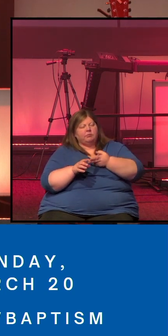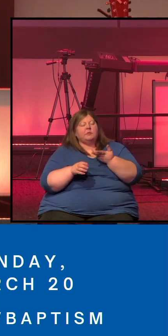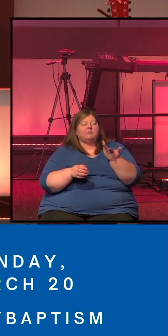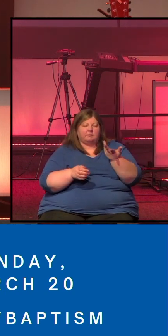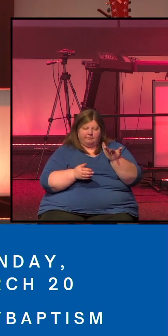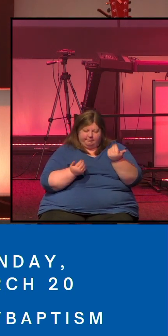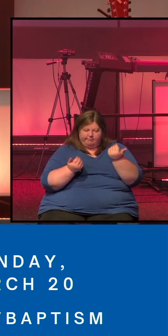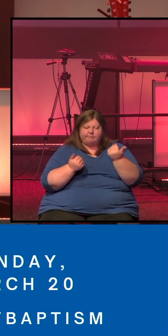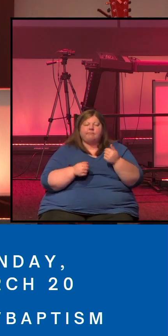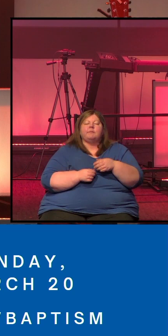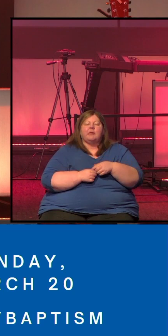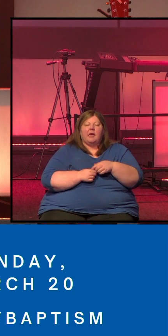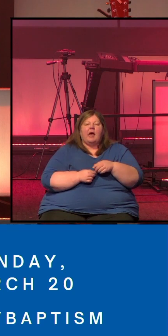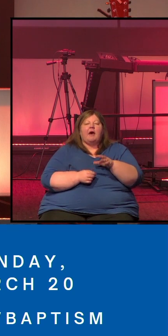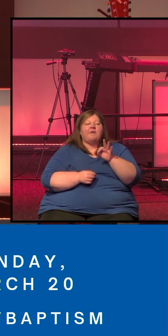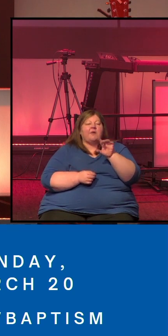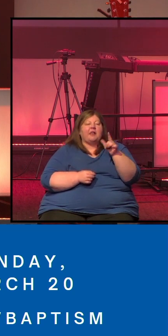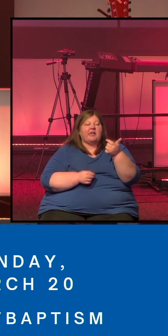So if you want to go to